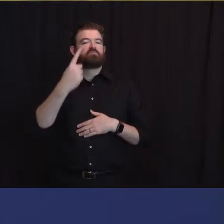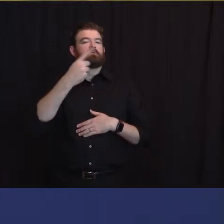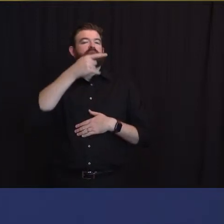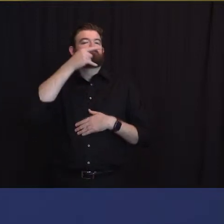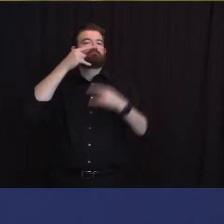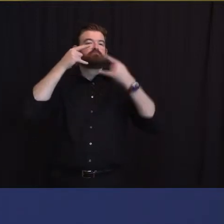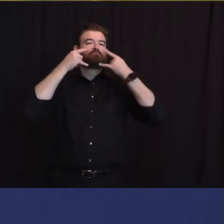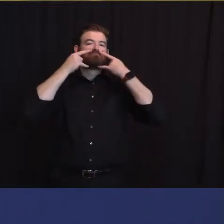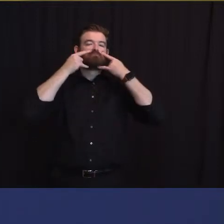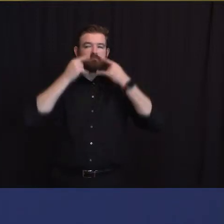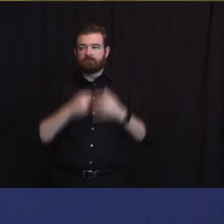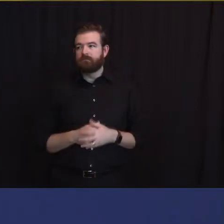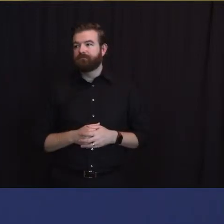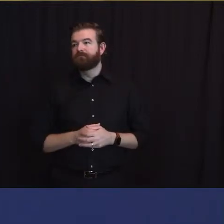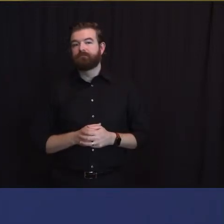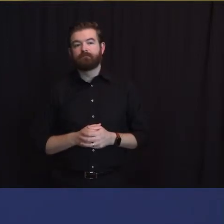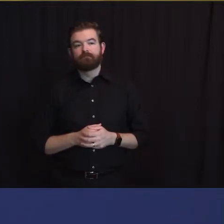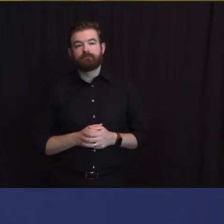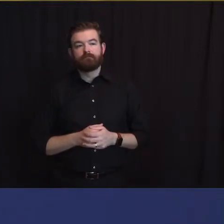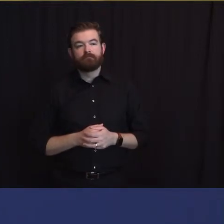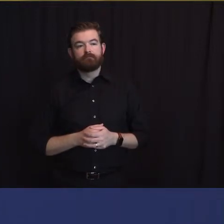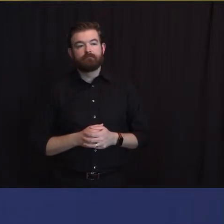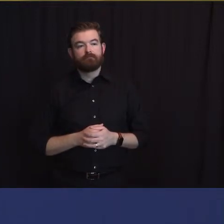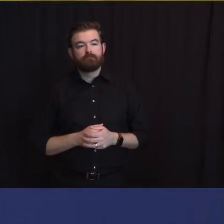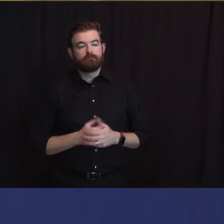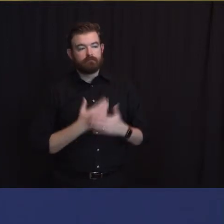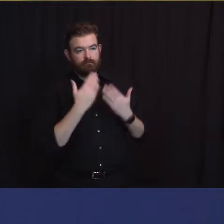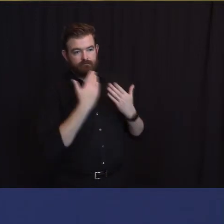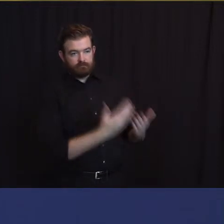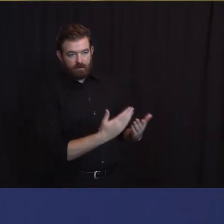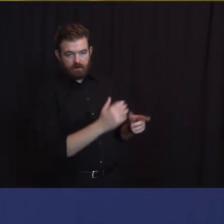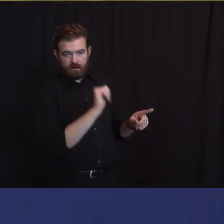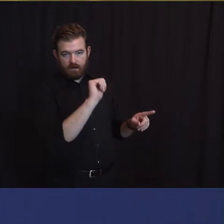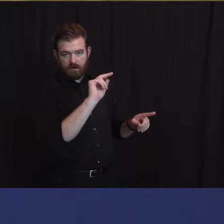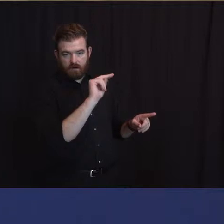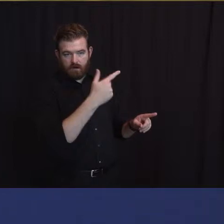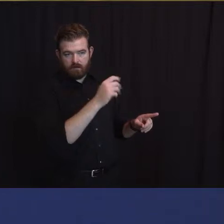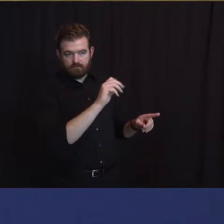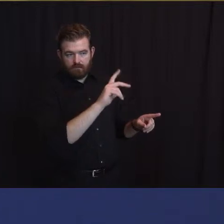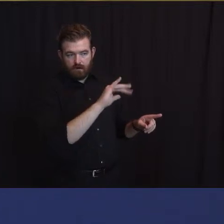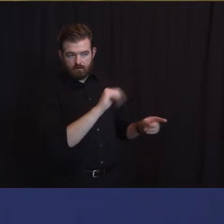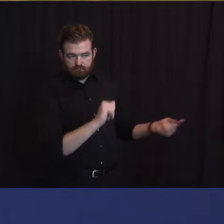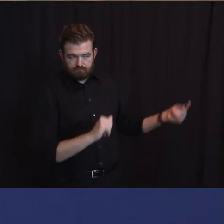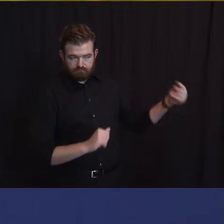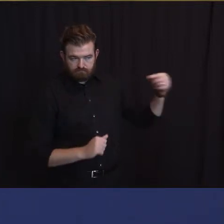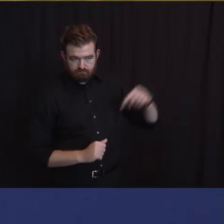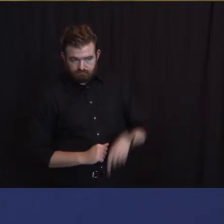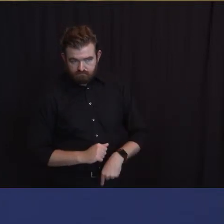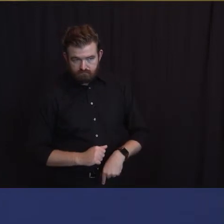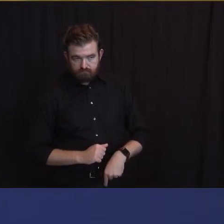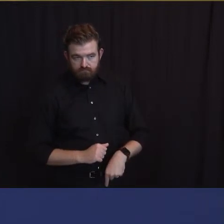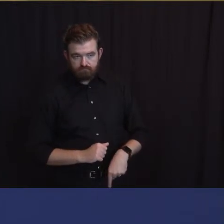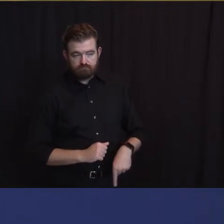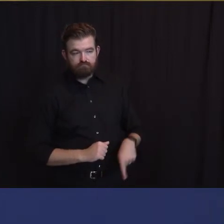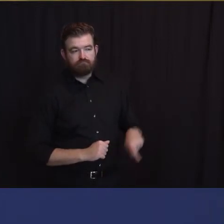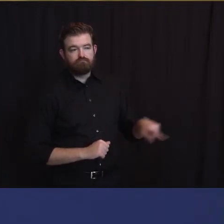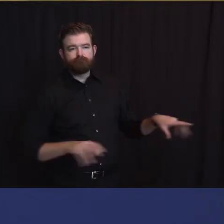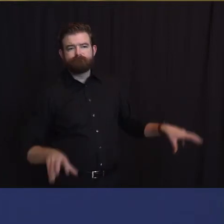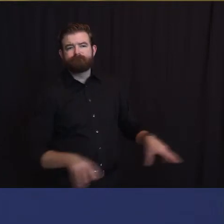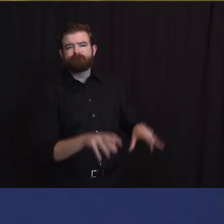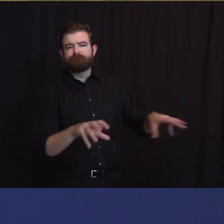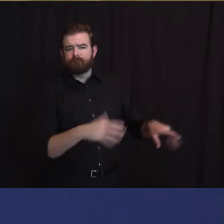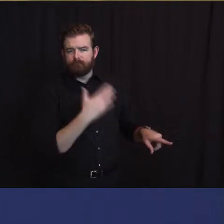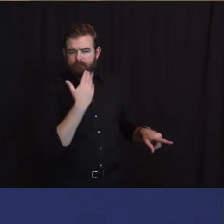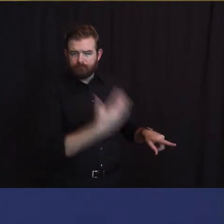I want to thank Angelica for coming and for your leadership, particularly under extraordinarily challenging circumstances. Pat, as always.